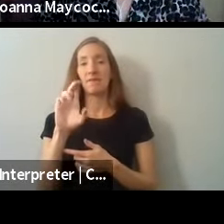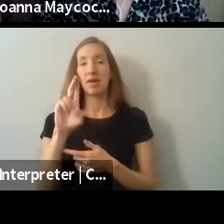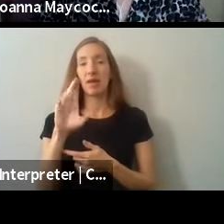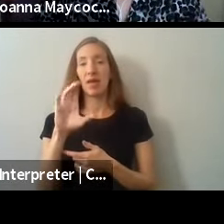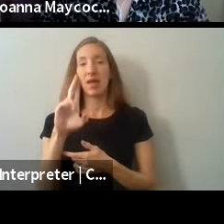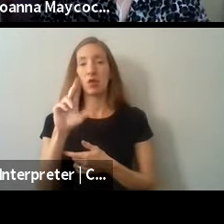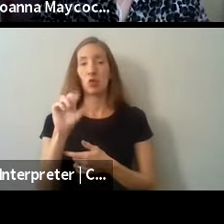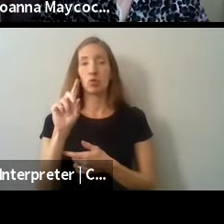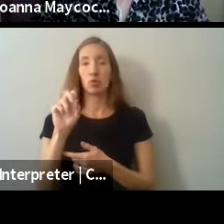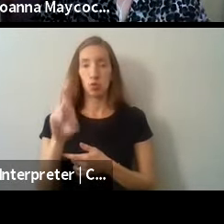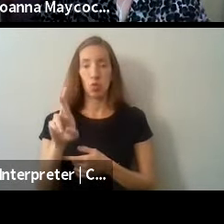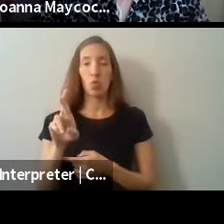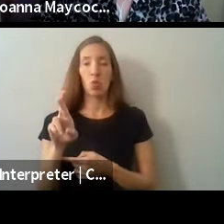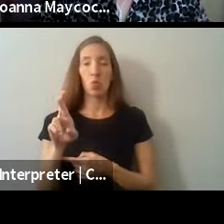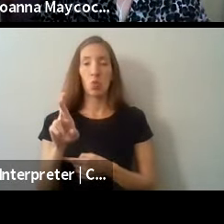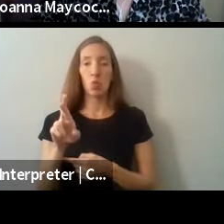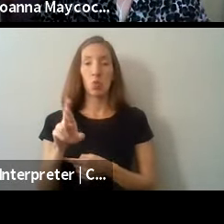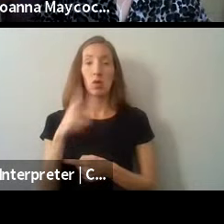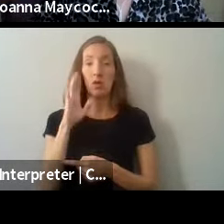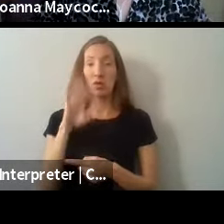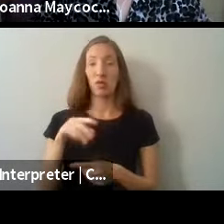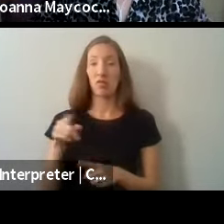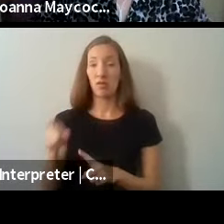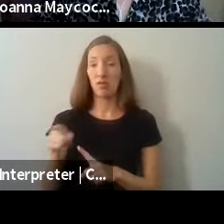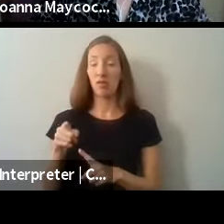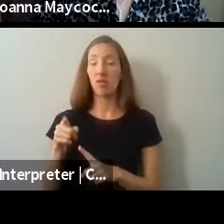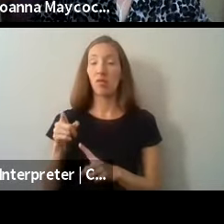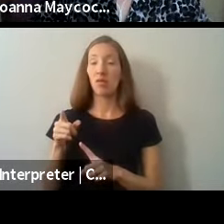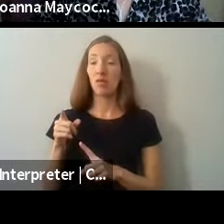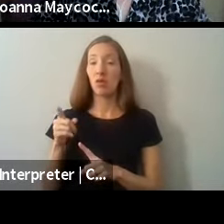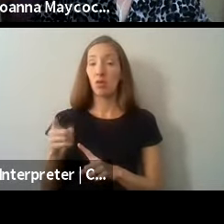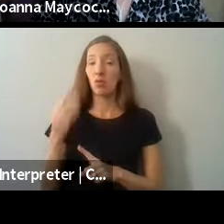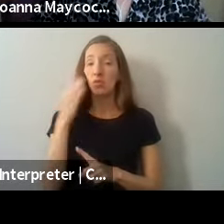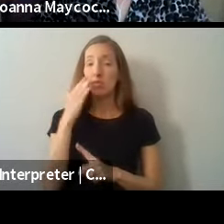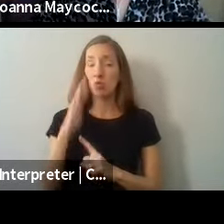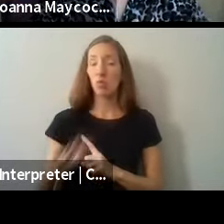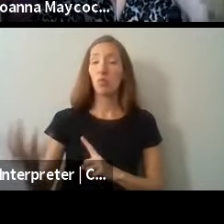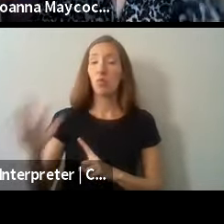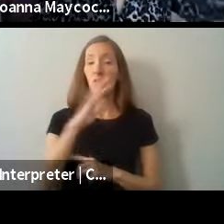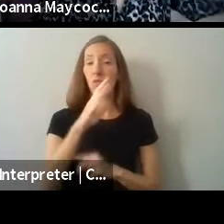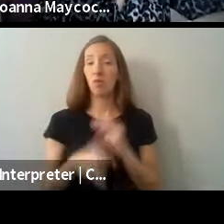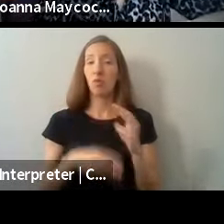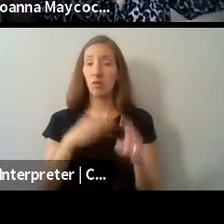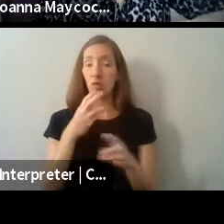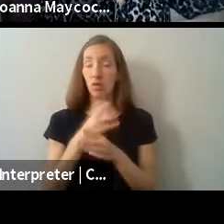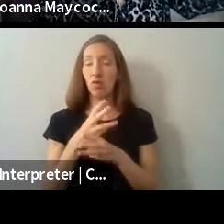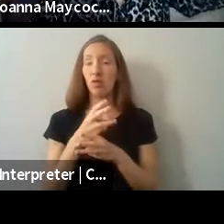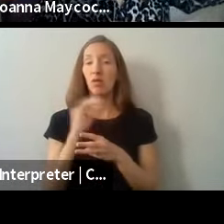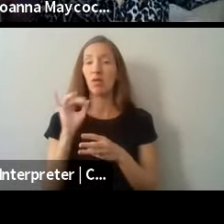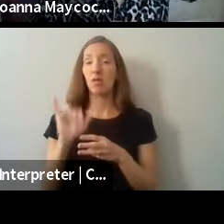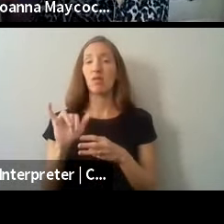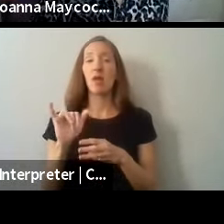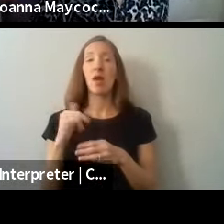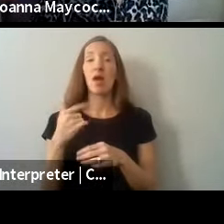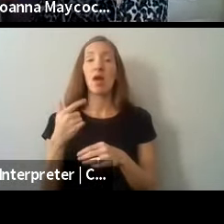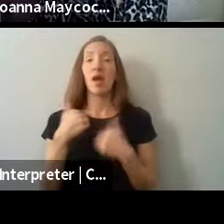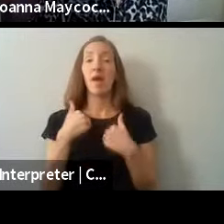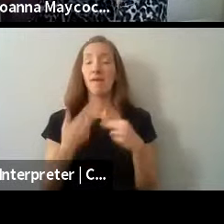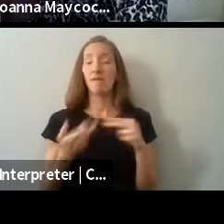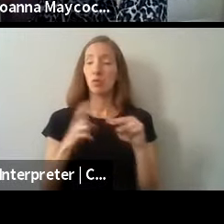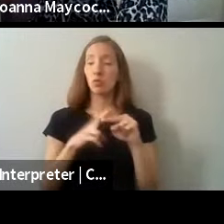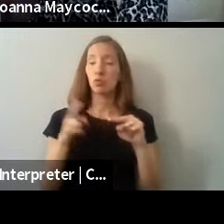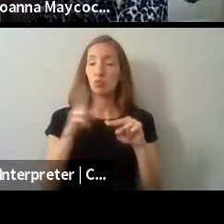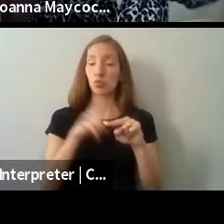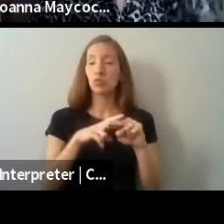you know, across the world, service providers and civil society organizations have recorded increased reports of